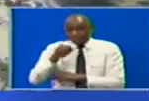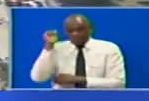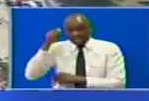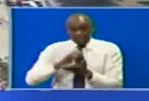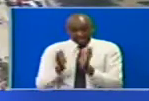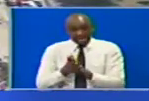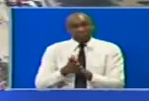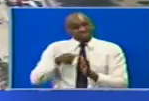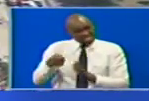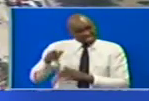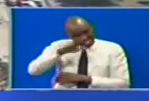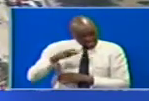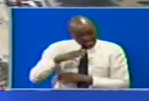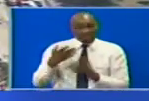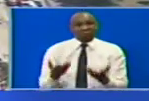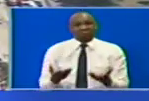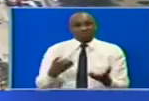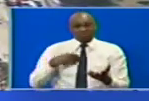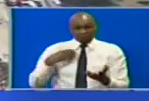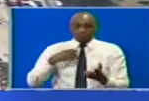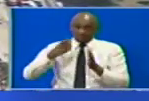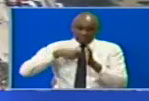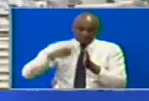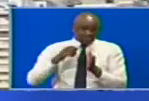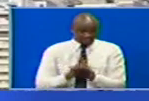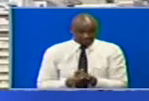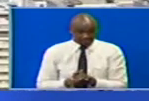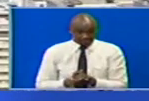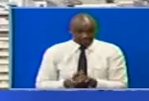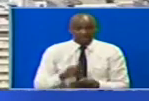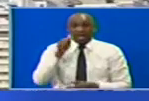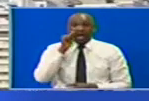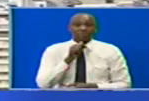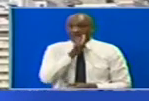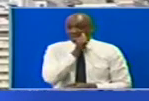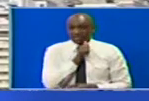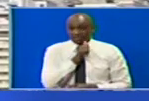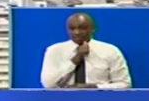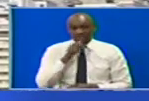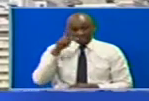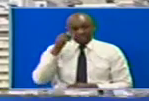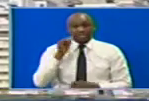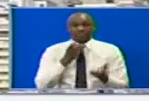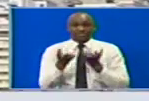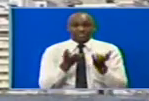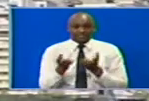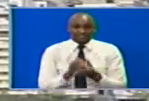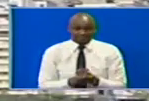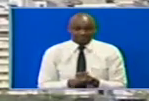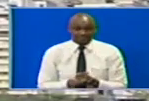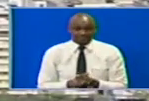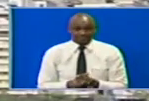a key investment destination for manufacturers. Abi Agina, KTN Business.